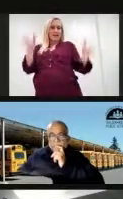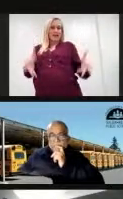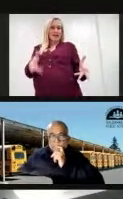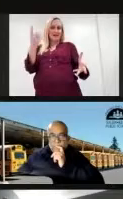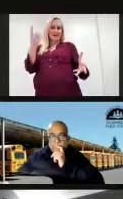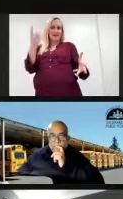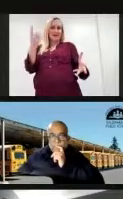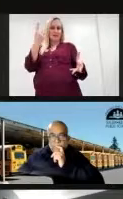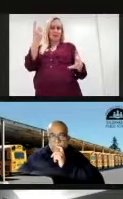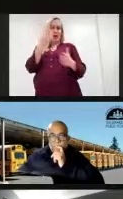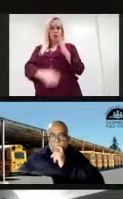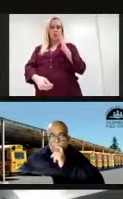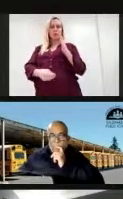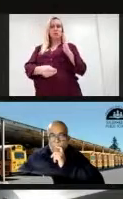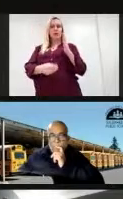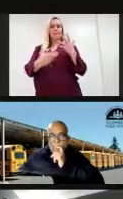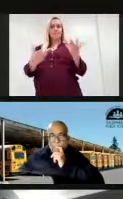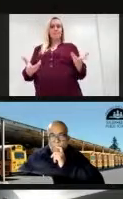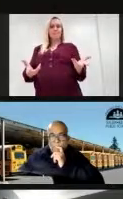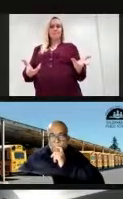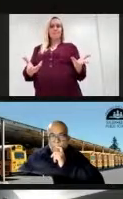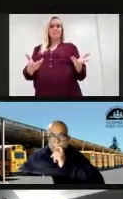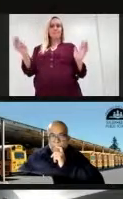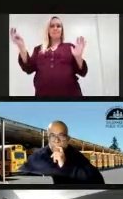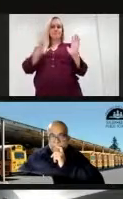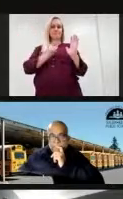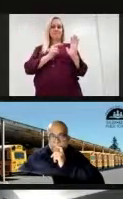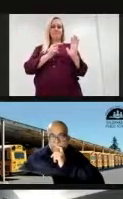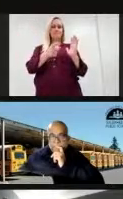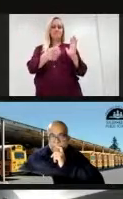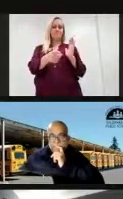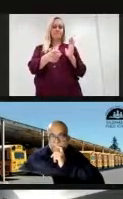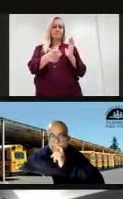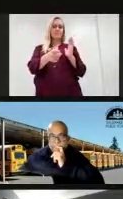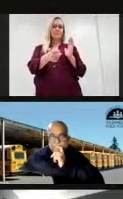So what you are looking at here